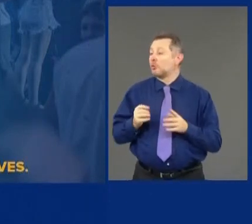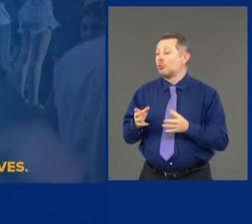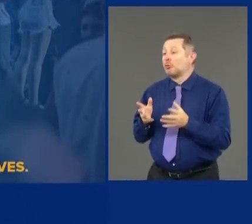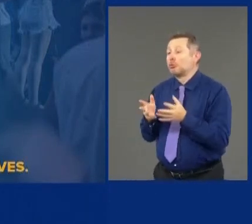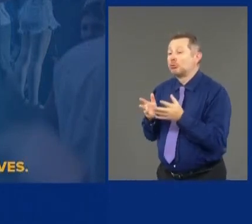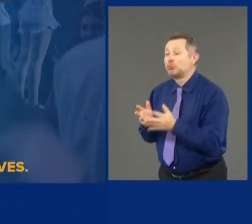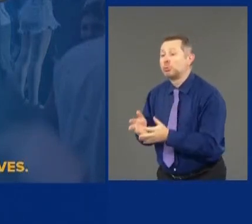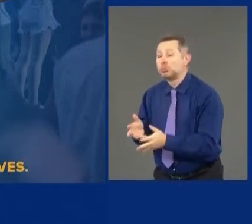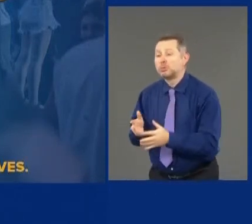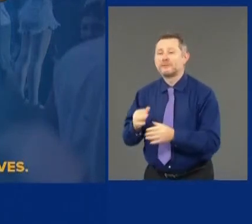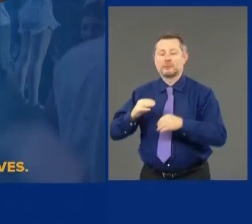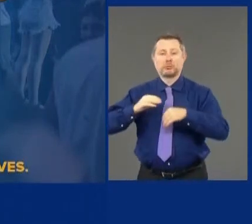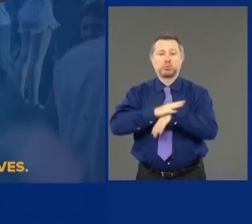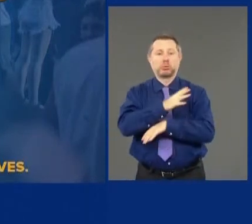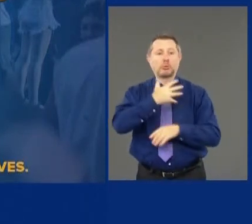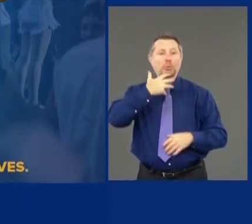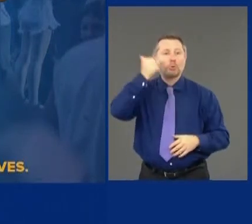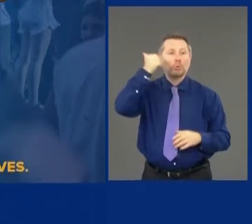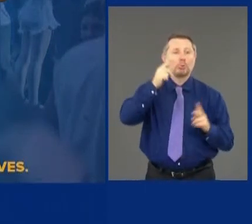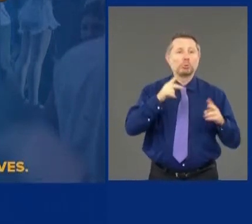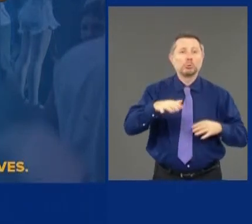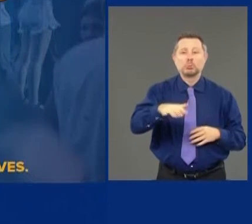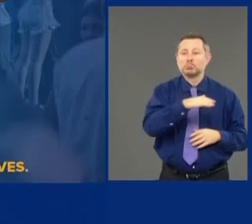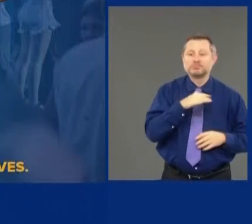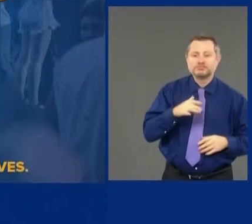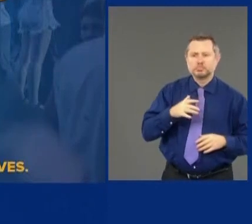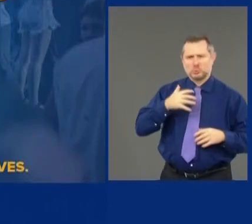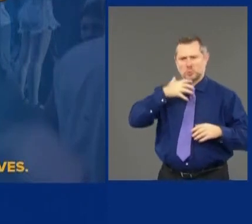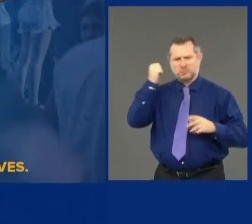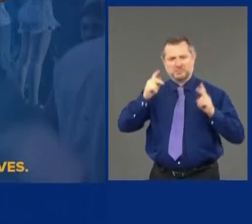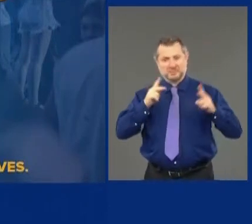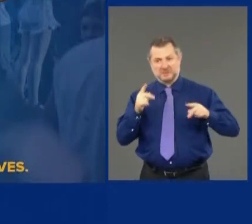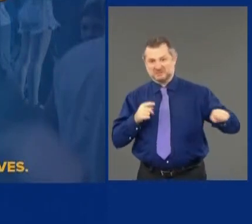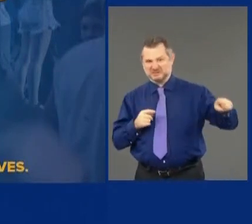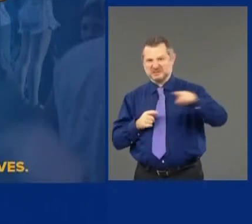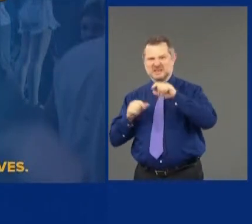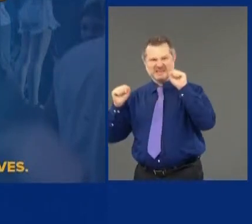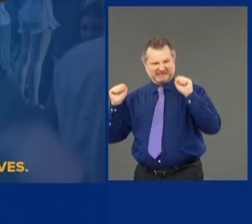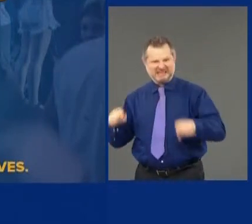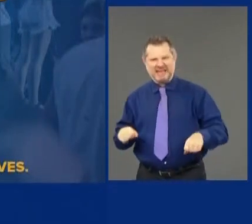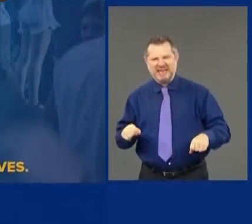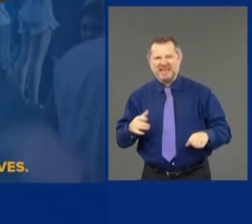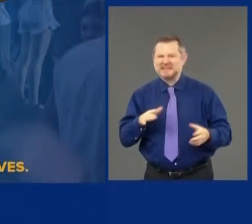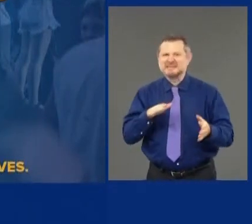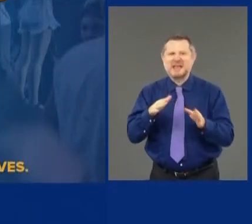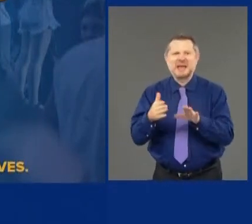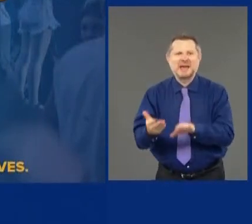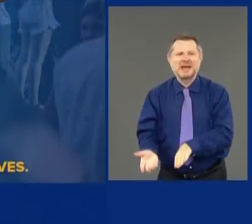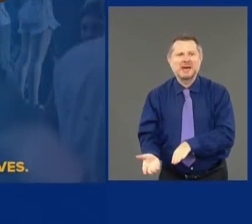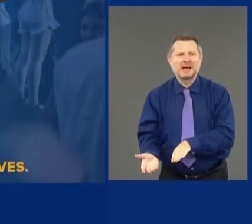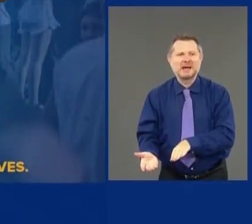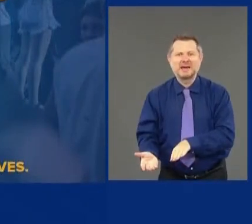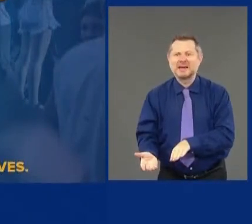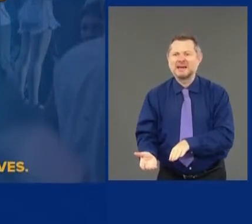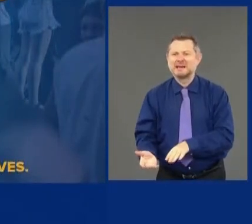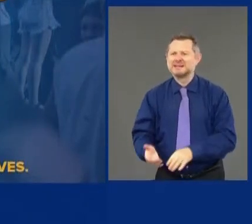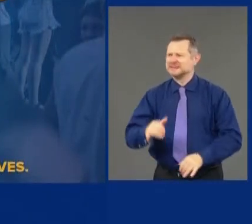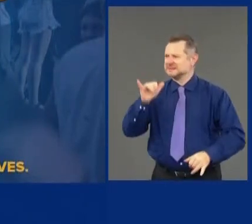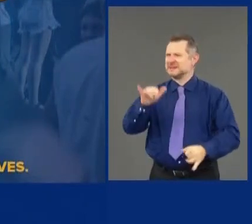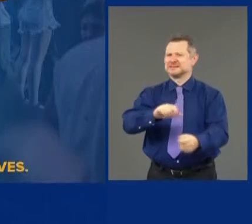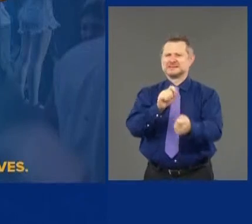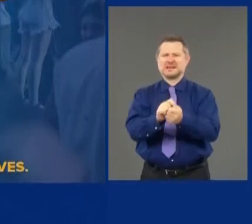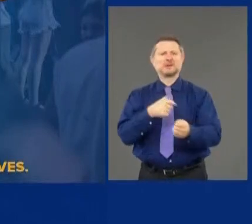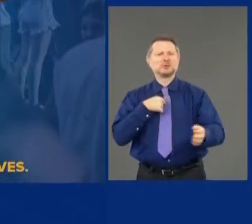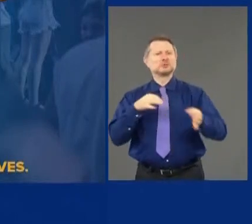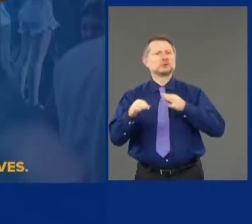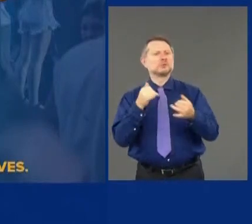infect older people. Older people can die. That's what we're talking about.